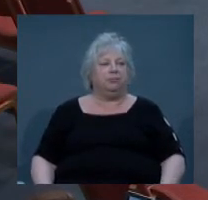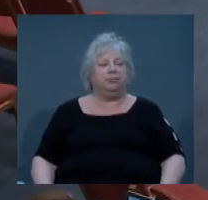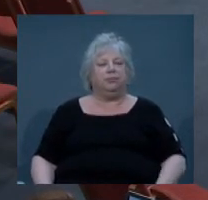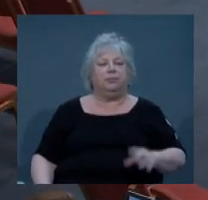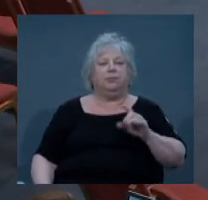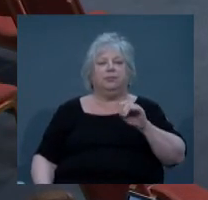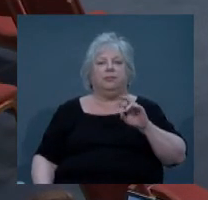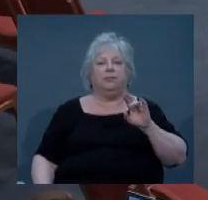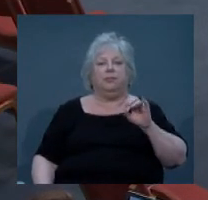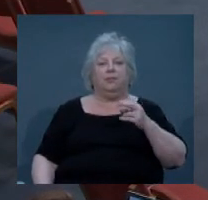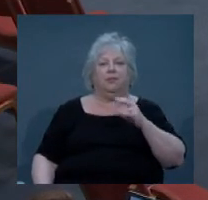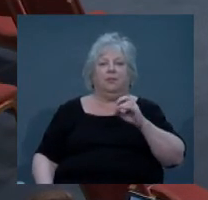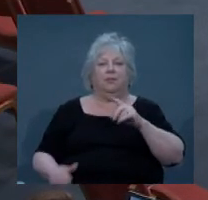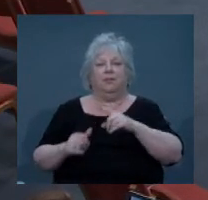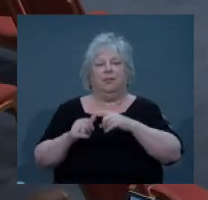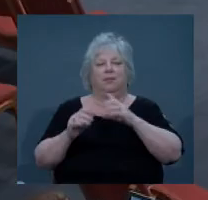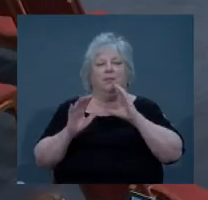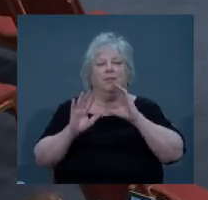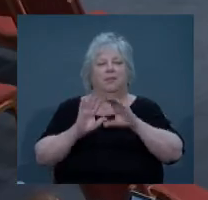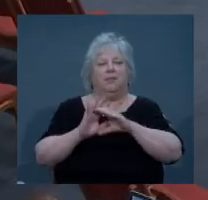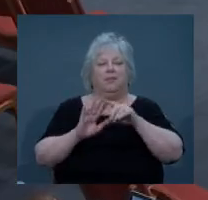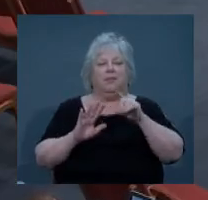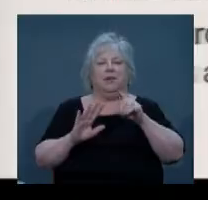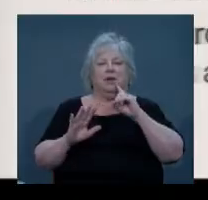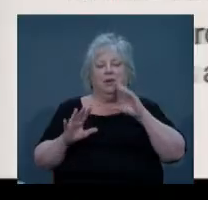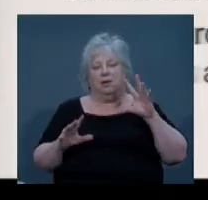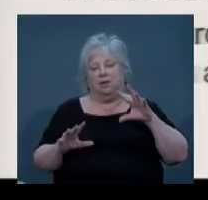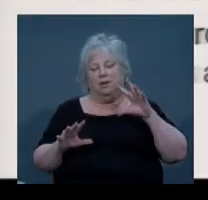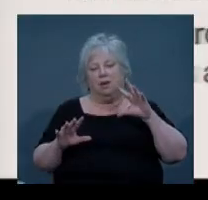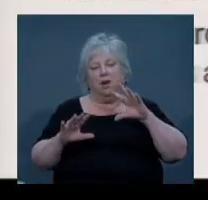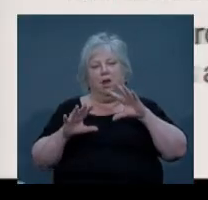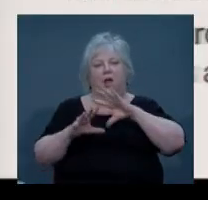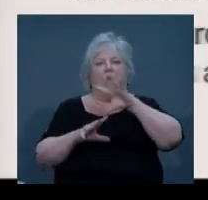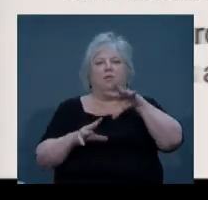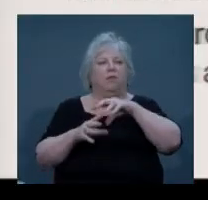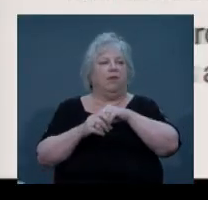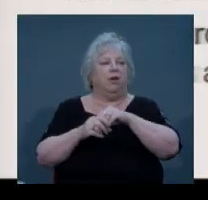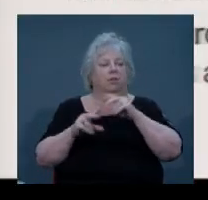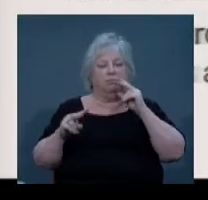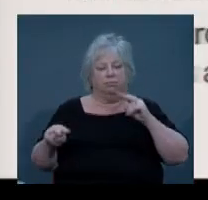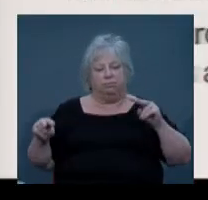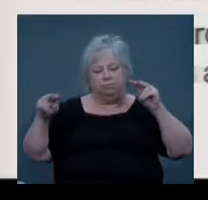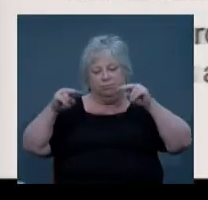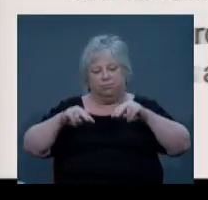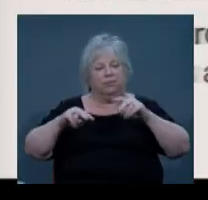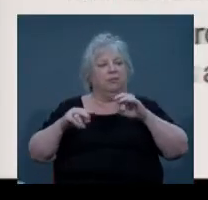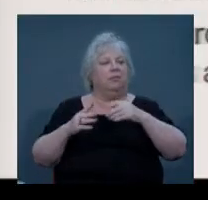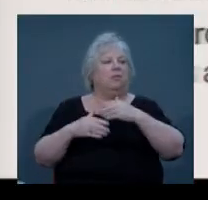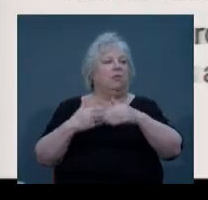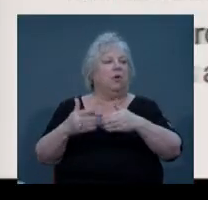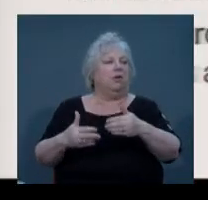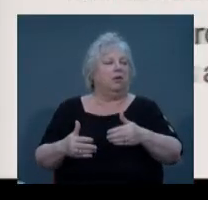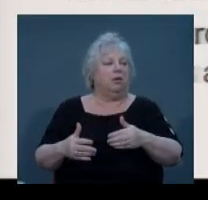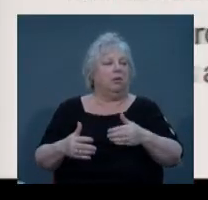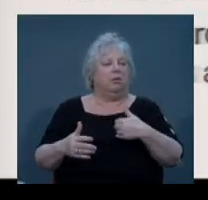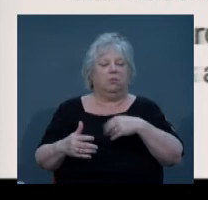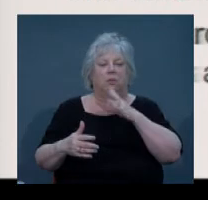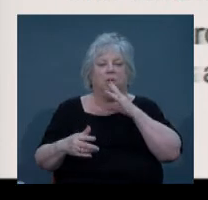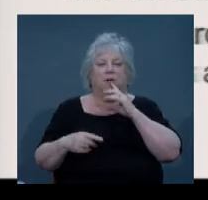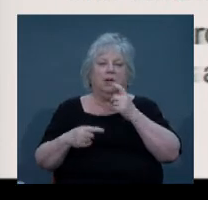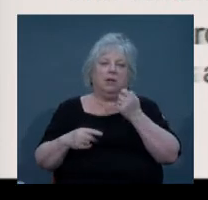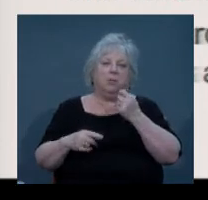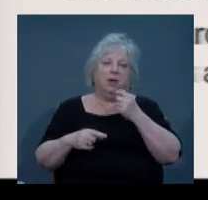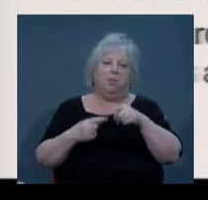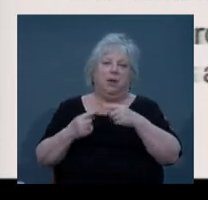Okay, so if we go to our first slide, this is just an overview of the process. We talked a little bit about